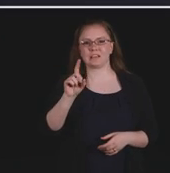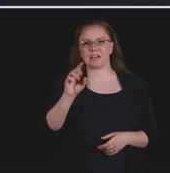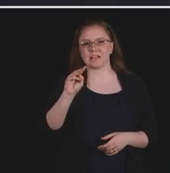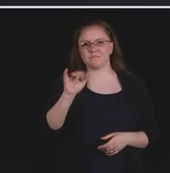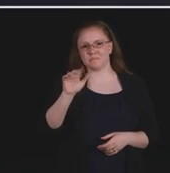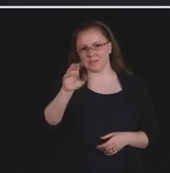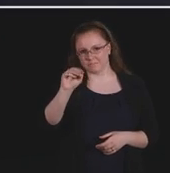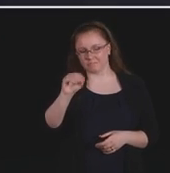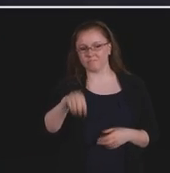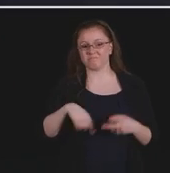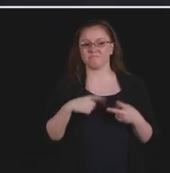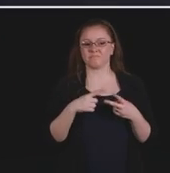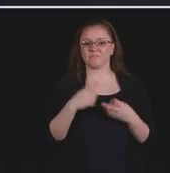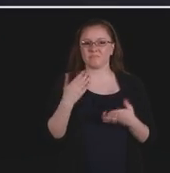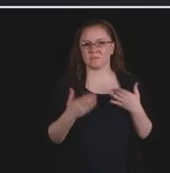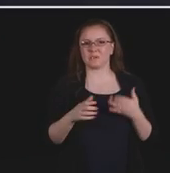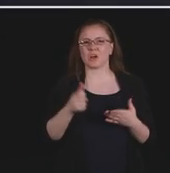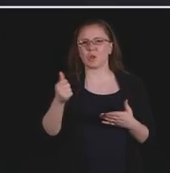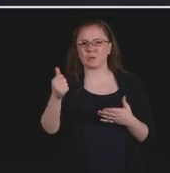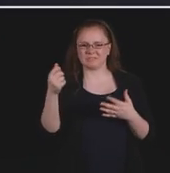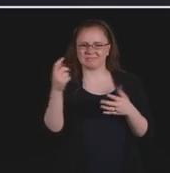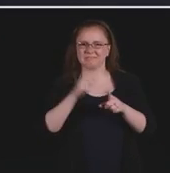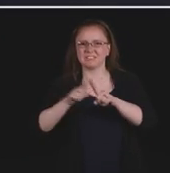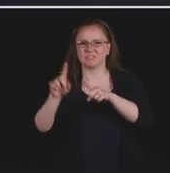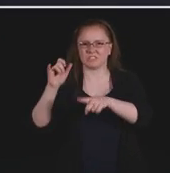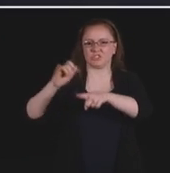will not have any toxic metals.